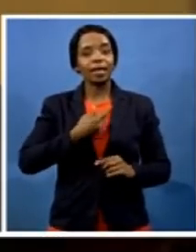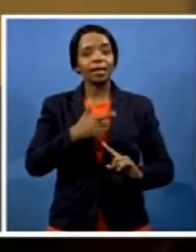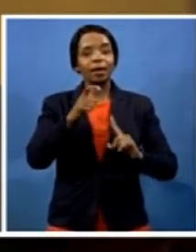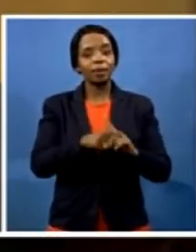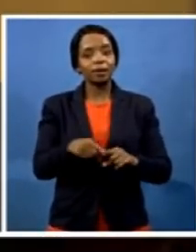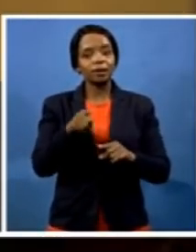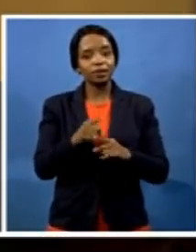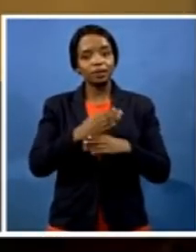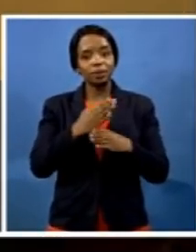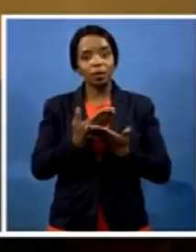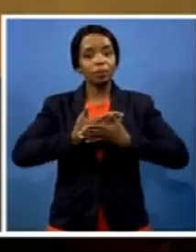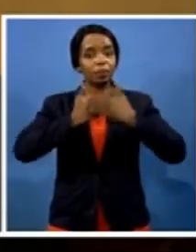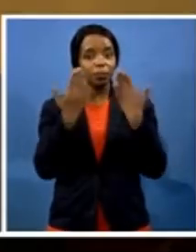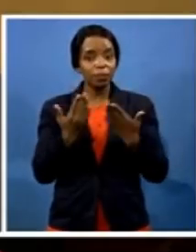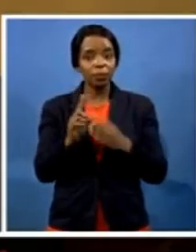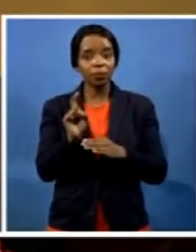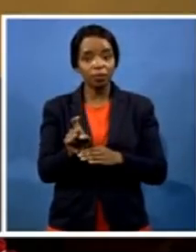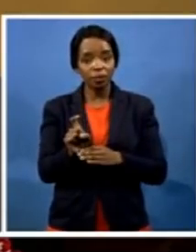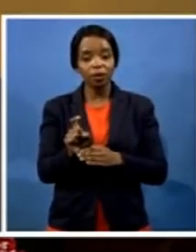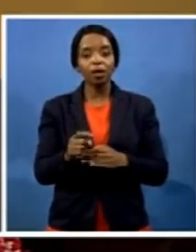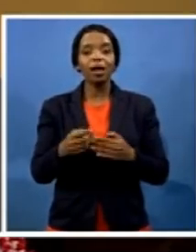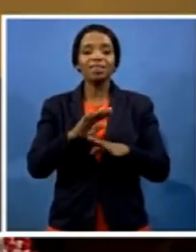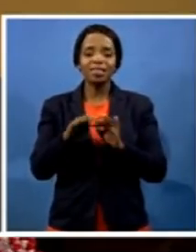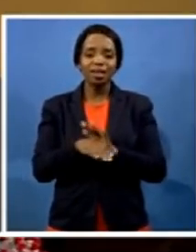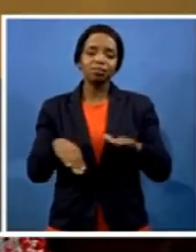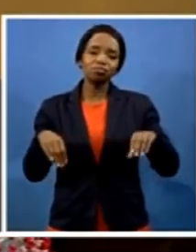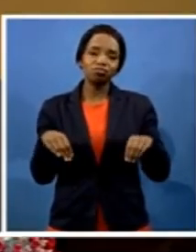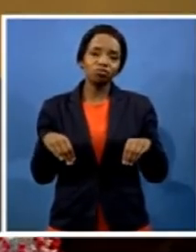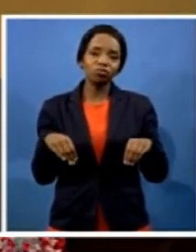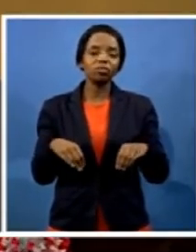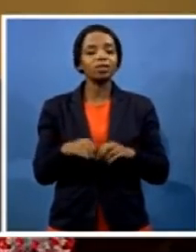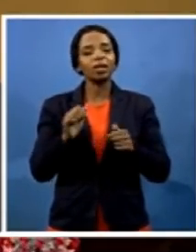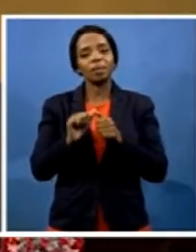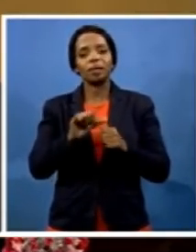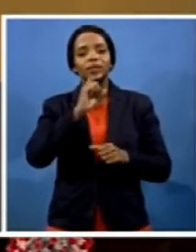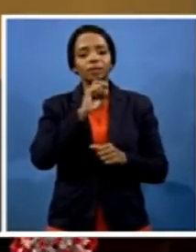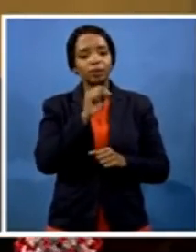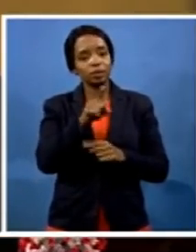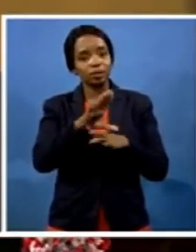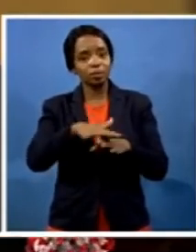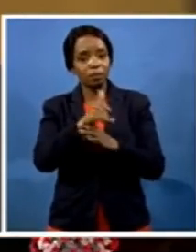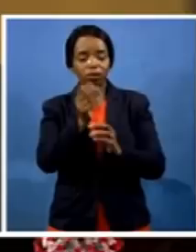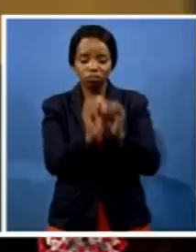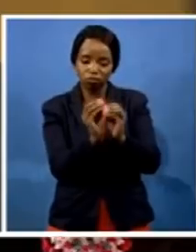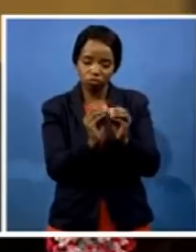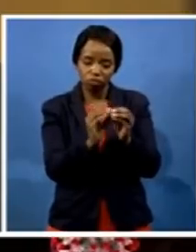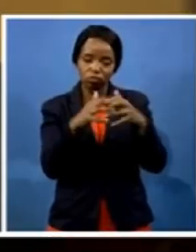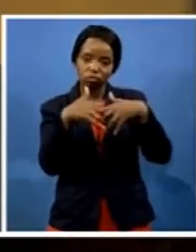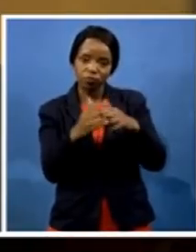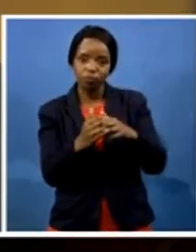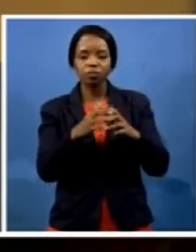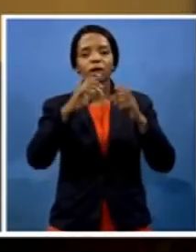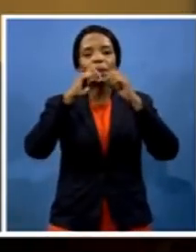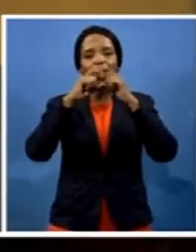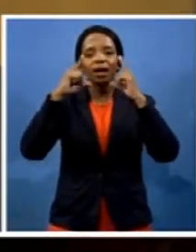home, he's going to use his recyclable material and turn them into facial masks for the people that may need facial masks, and